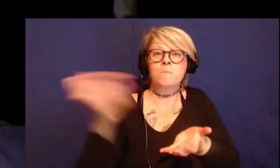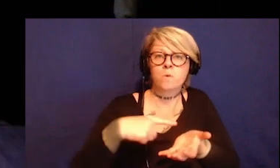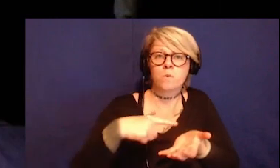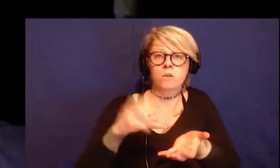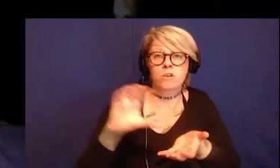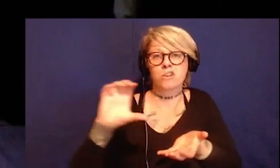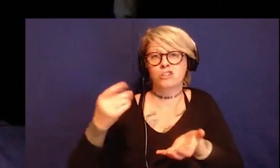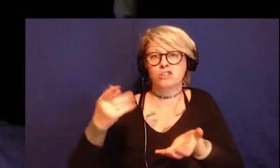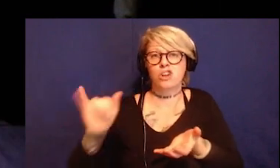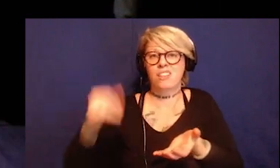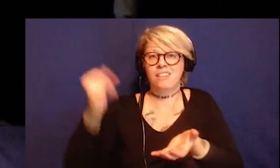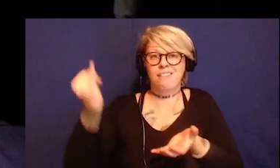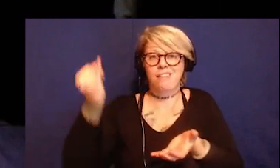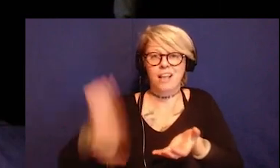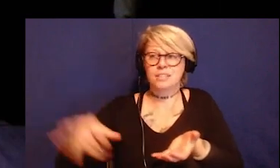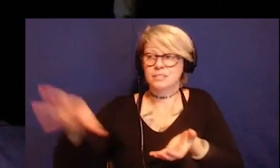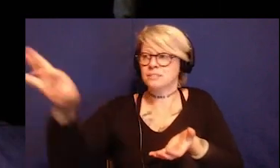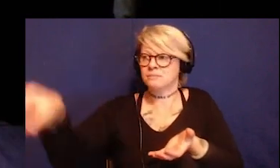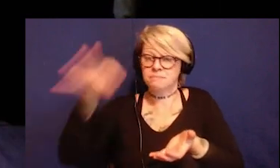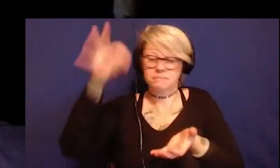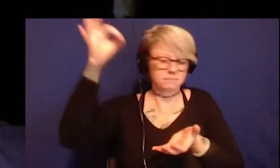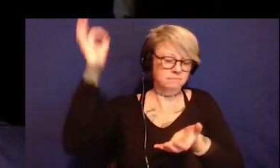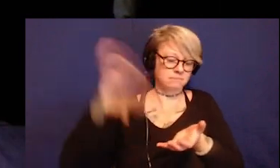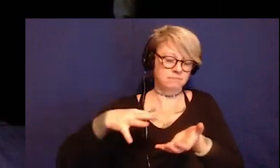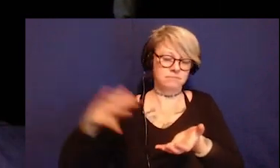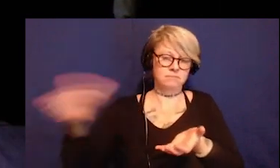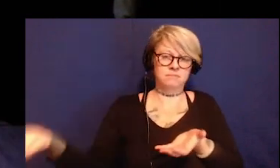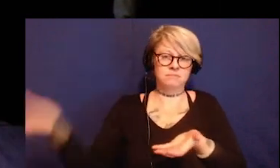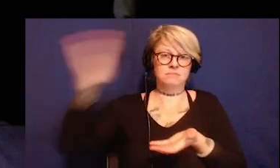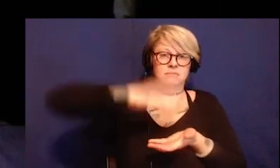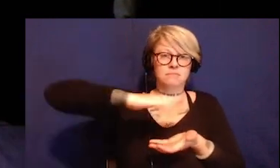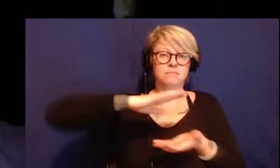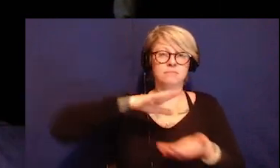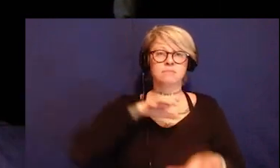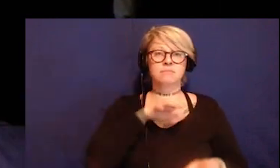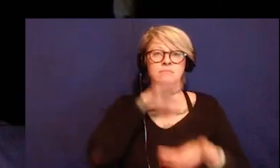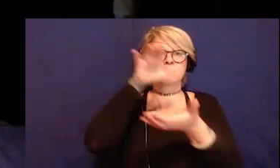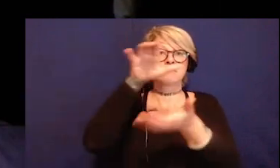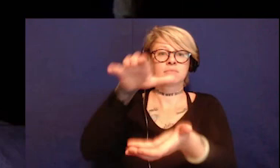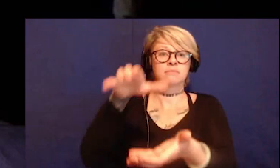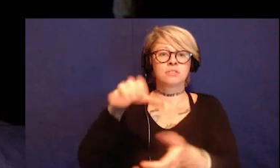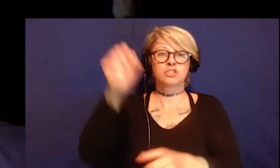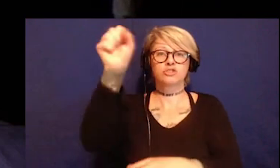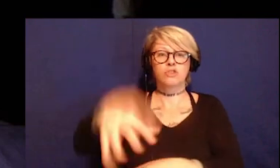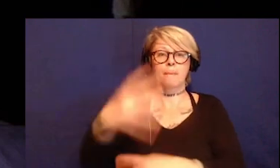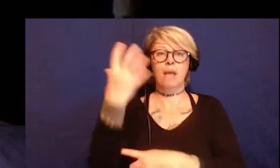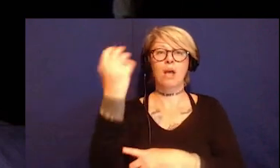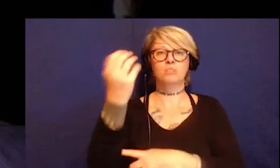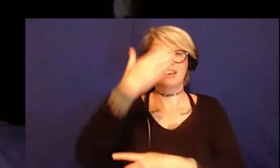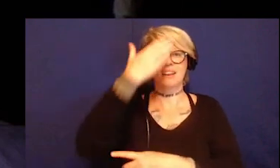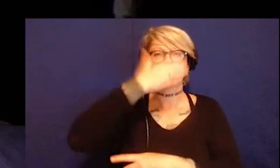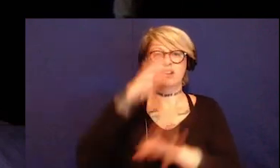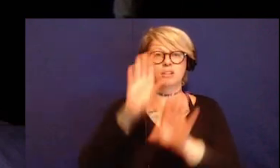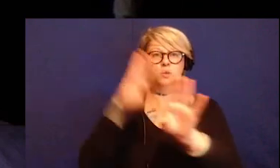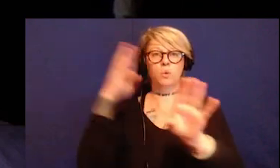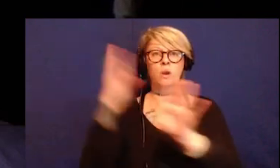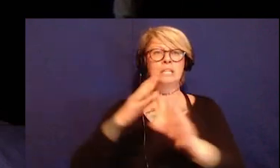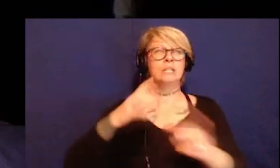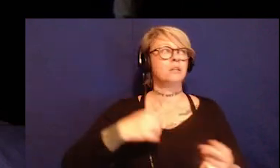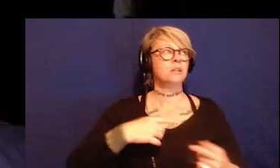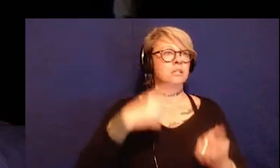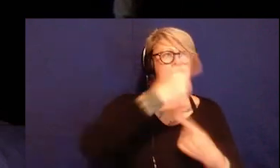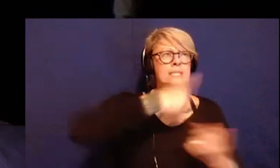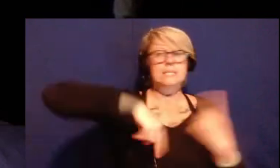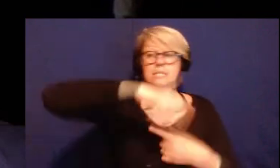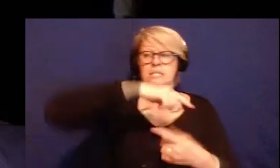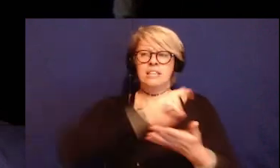the last thing to go in the bin. Betty carries the bin and leaves it outside her front door. She paces around the kitchen, anxious